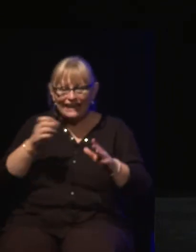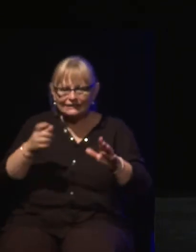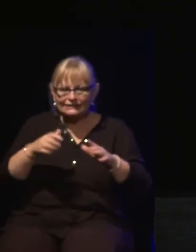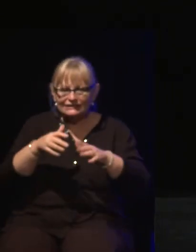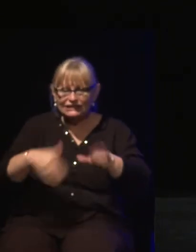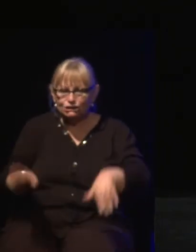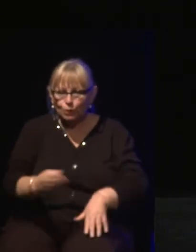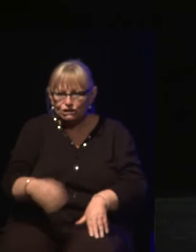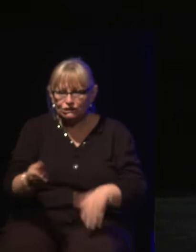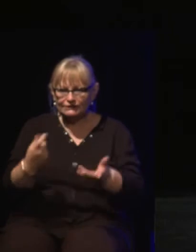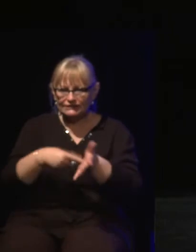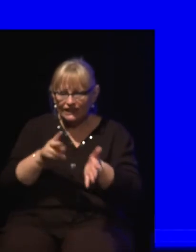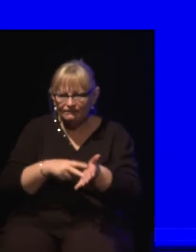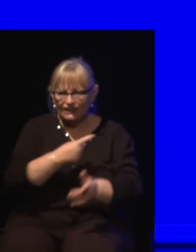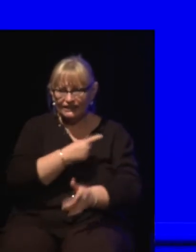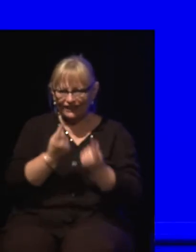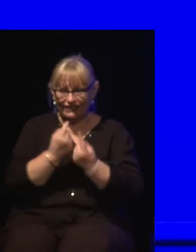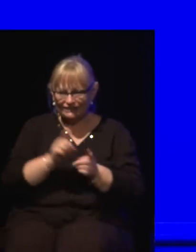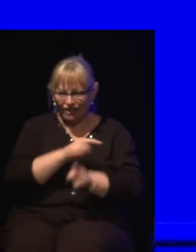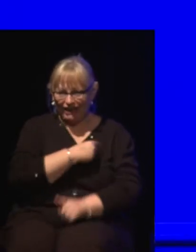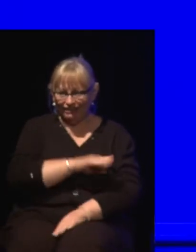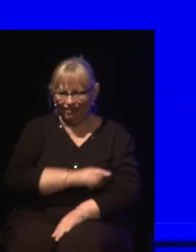and TVs.